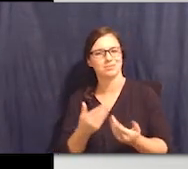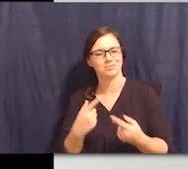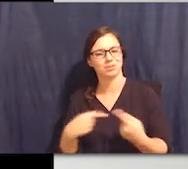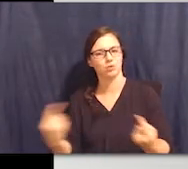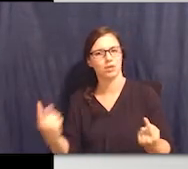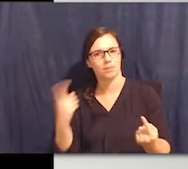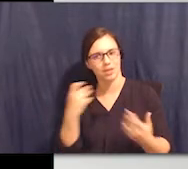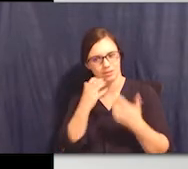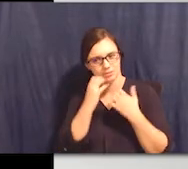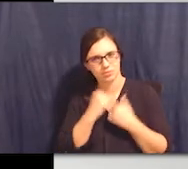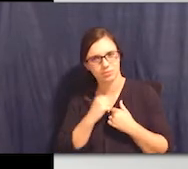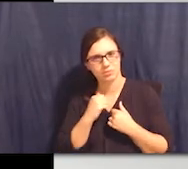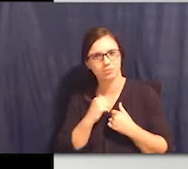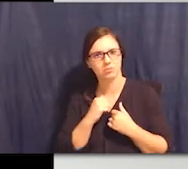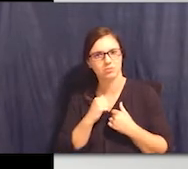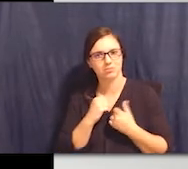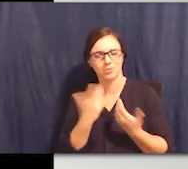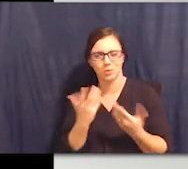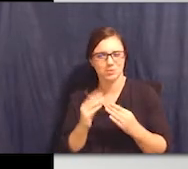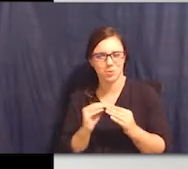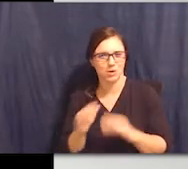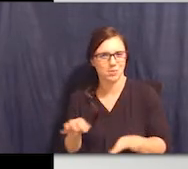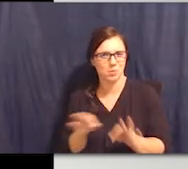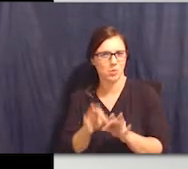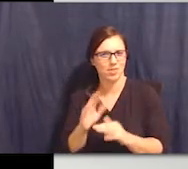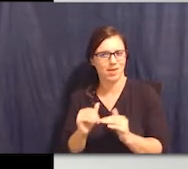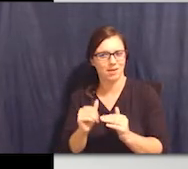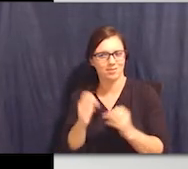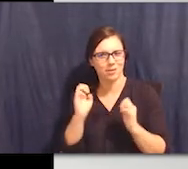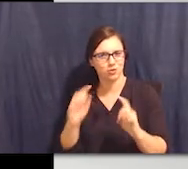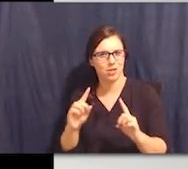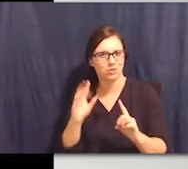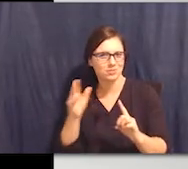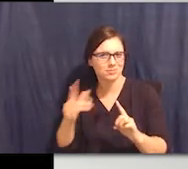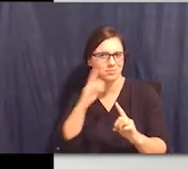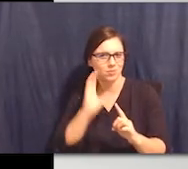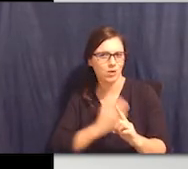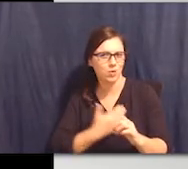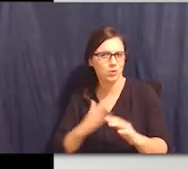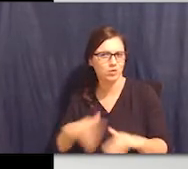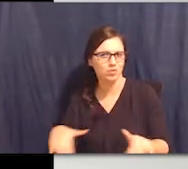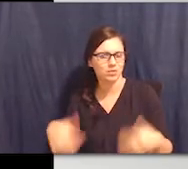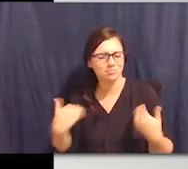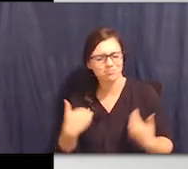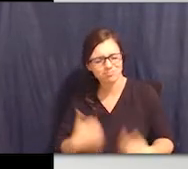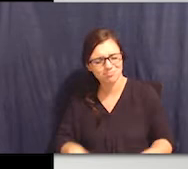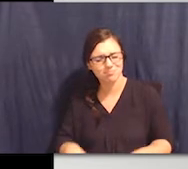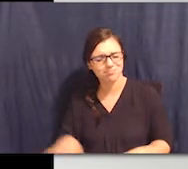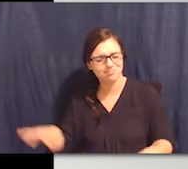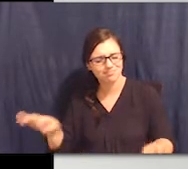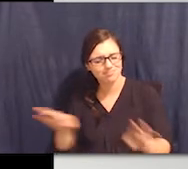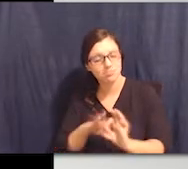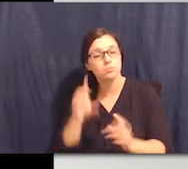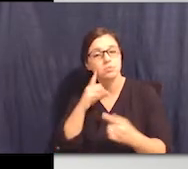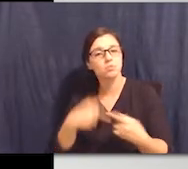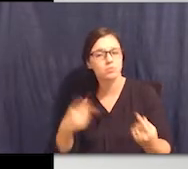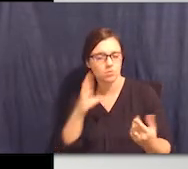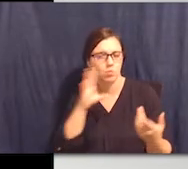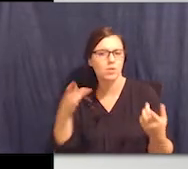care about it. And what's more important than the education and future of our children? So disagreements will